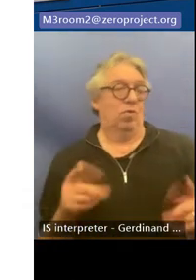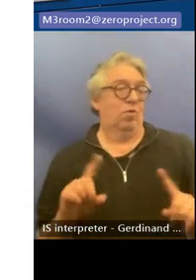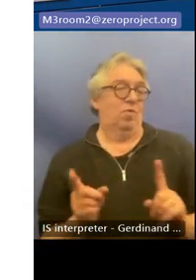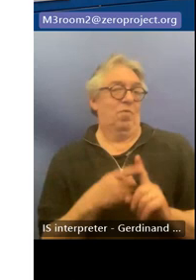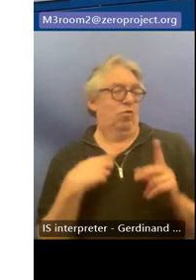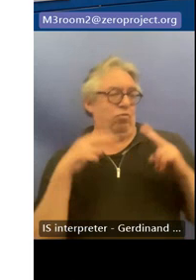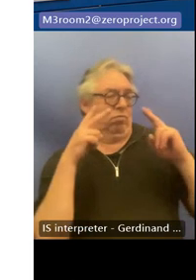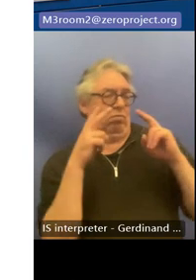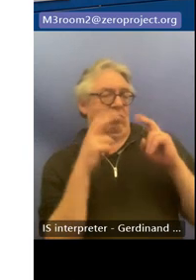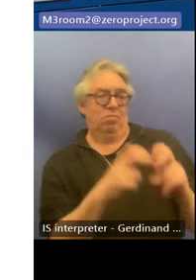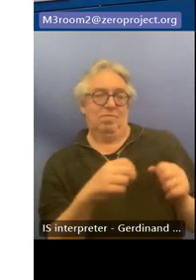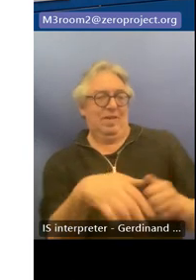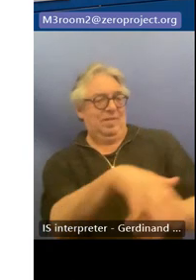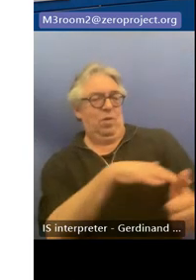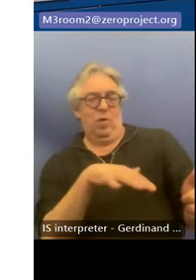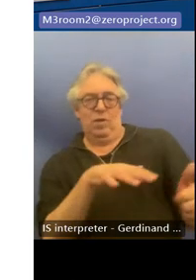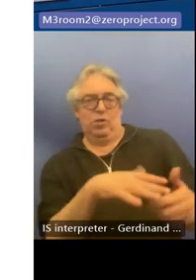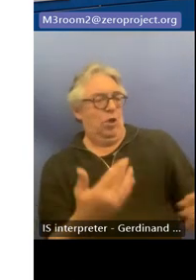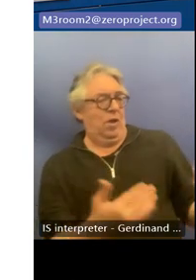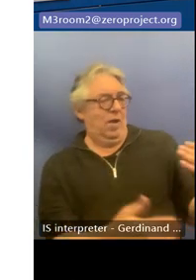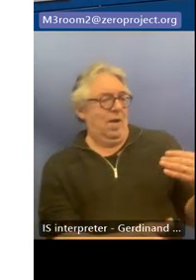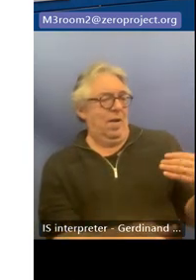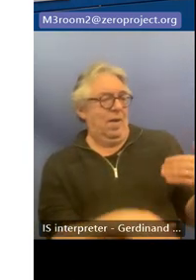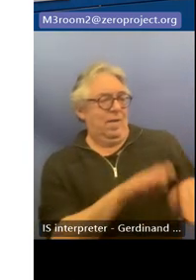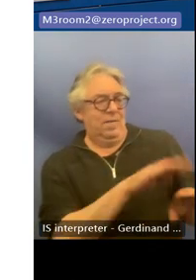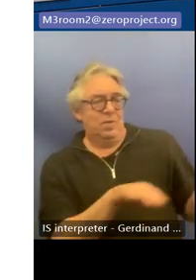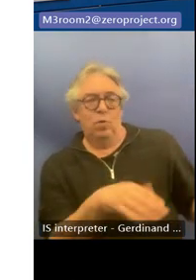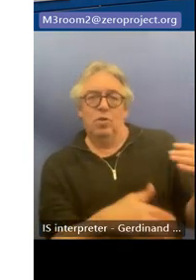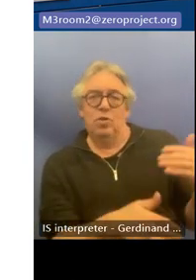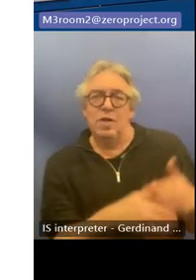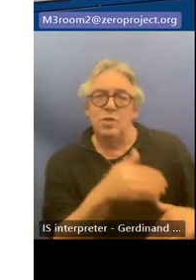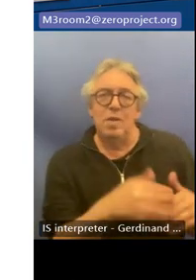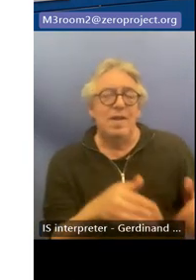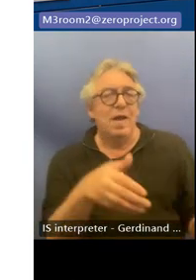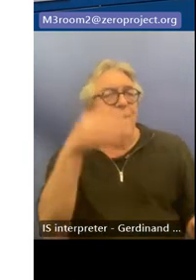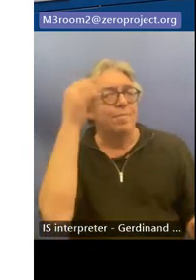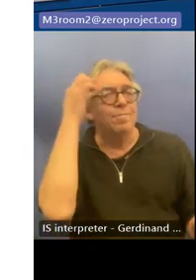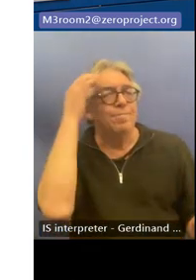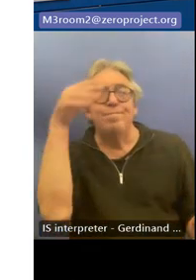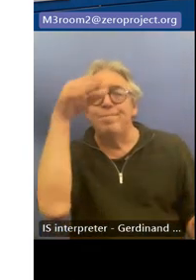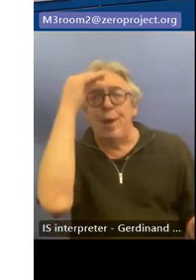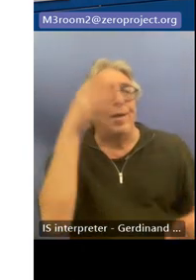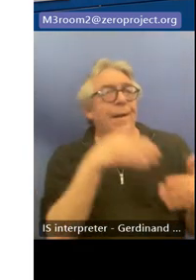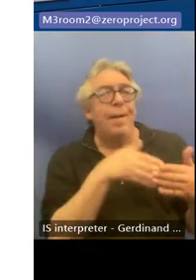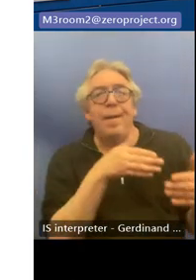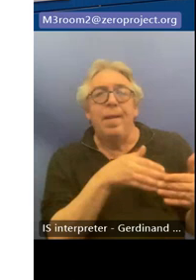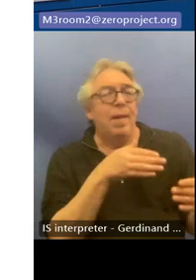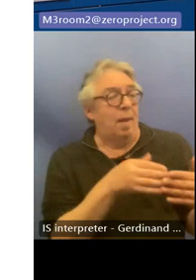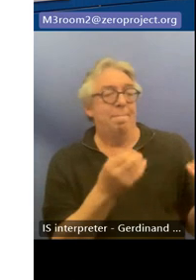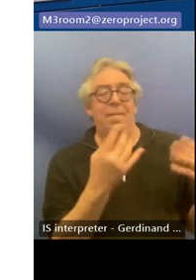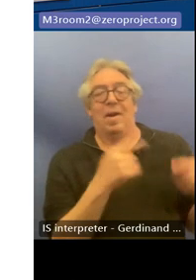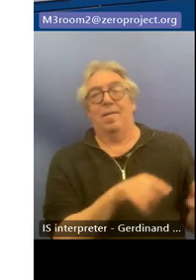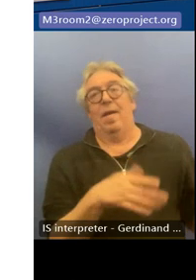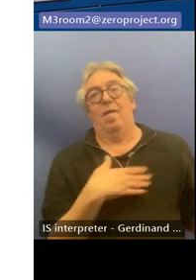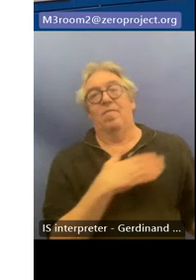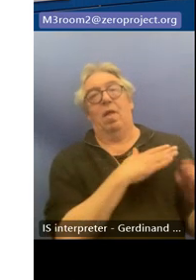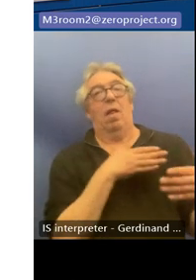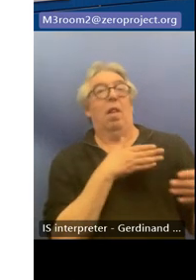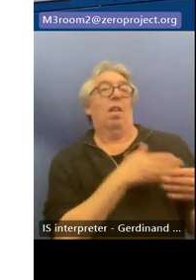ground, children with disabilities and learning challenges, and their specific learning needs often face barriers